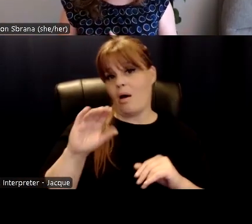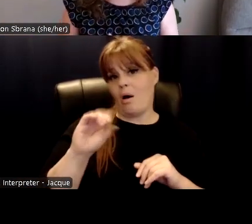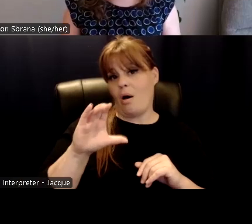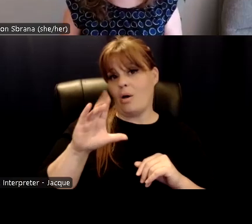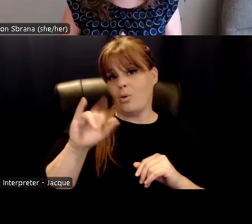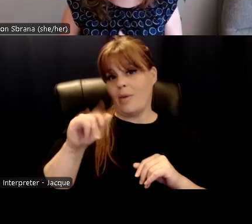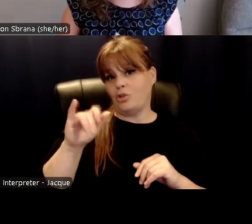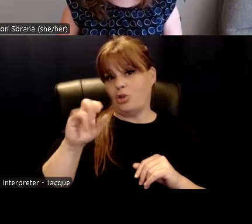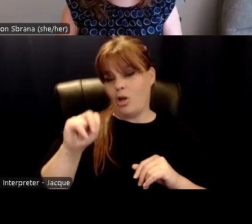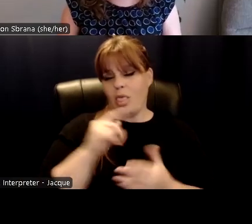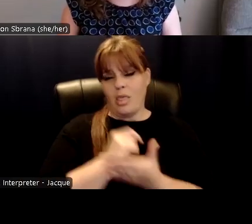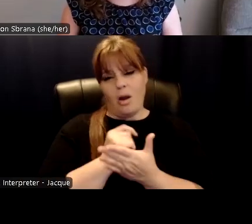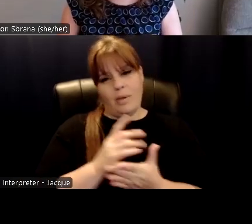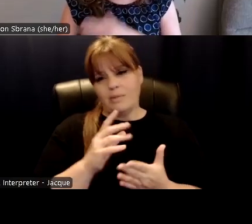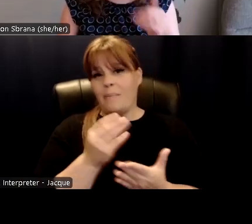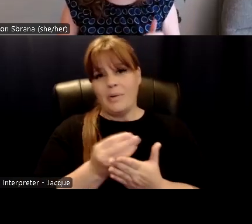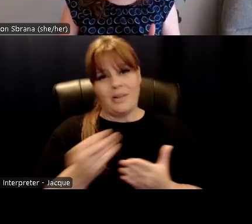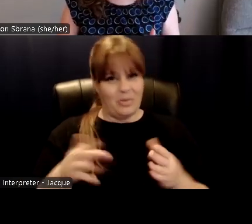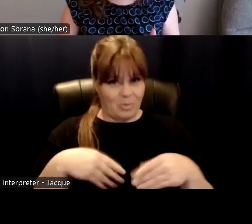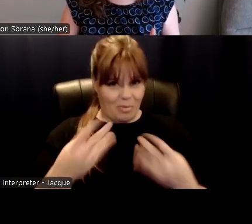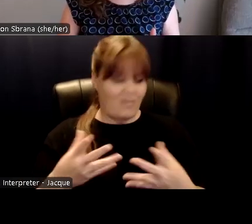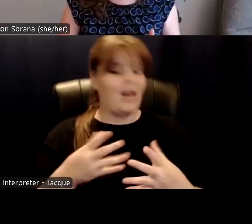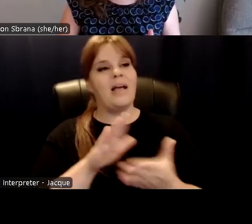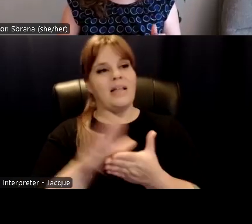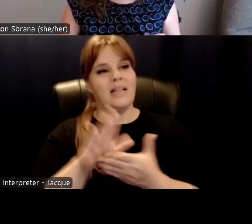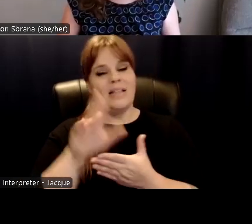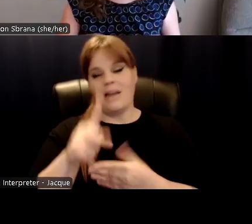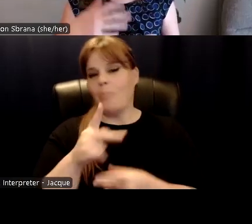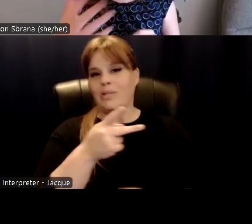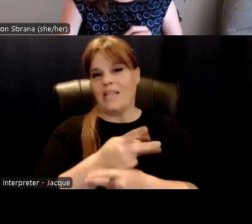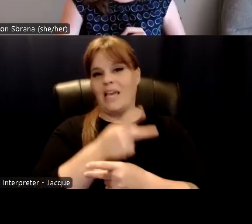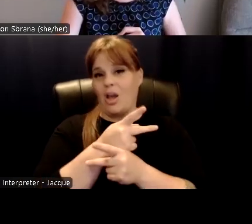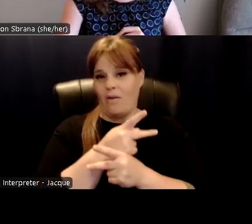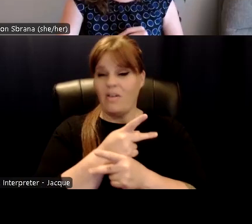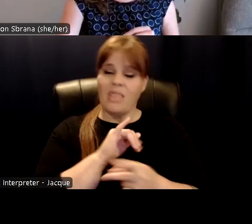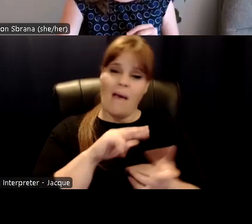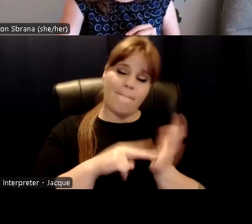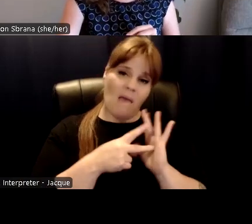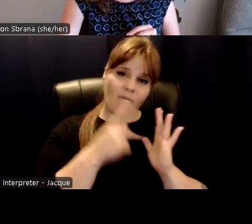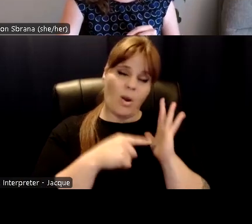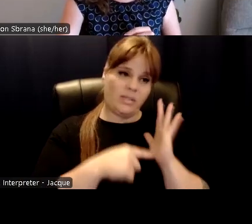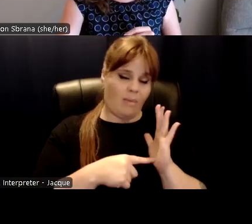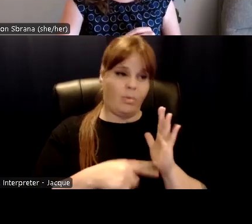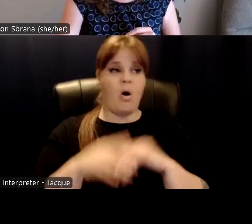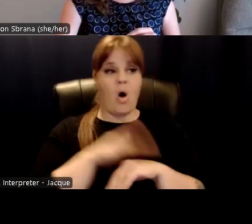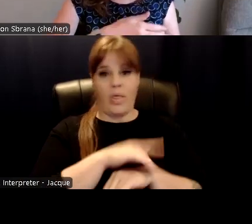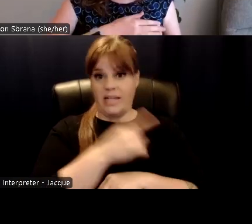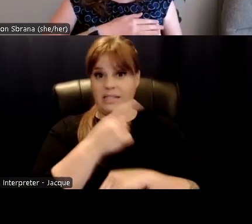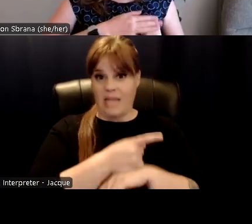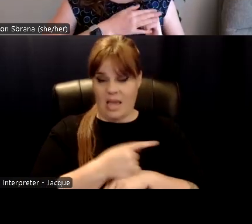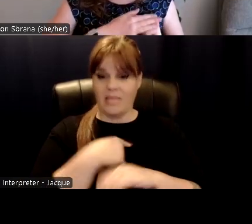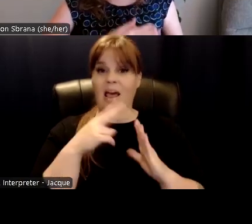and like I said, materials were provided and cleanup was taken care of. And that meant, for example, on this day that I painted